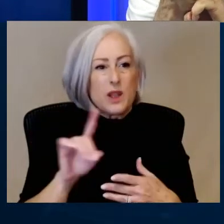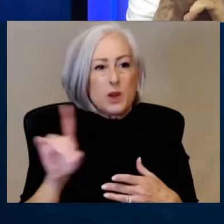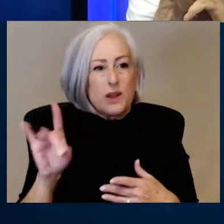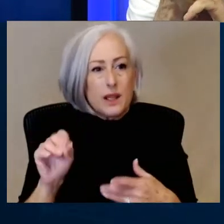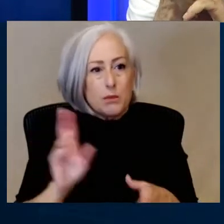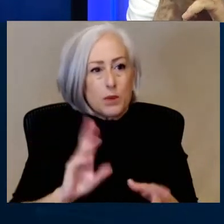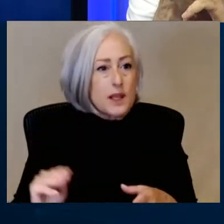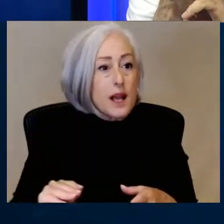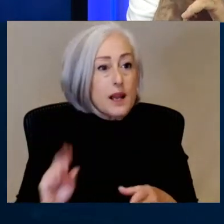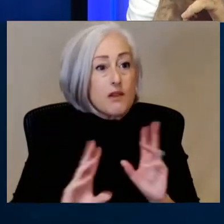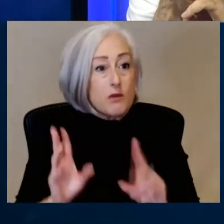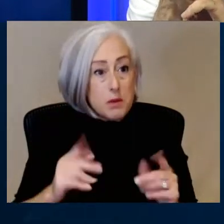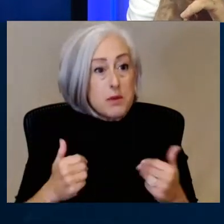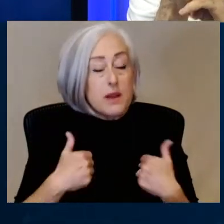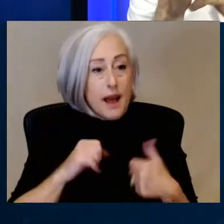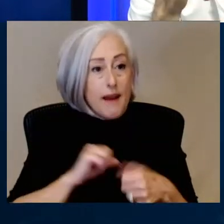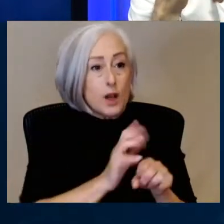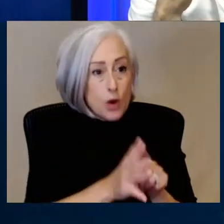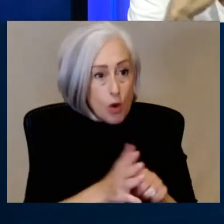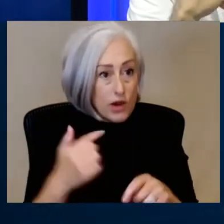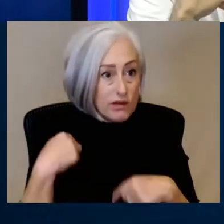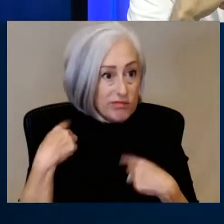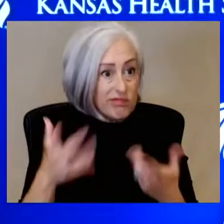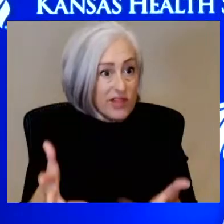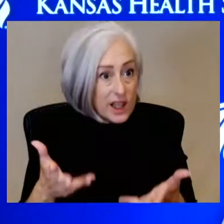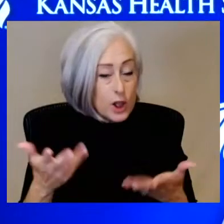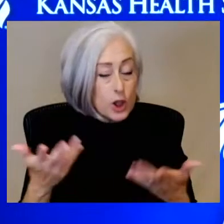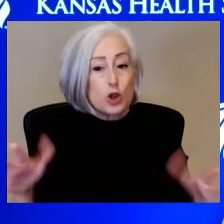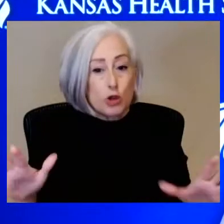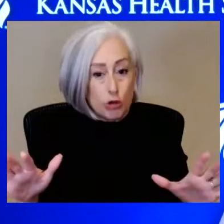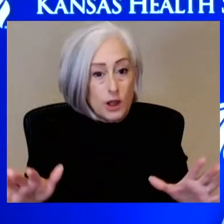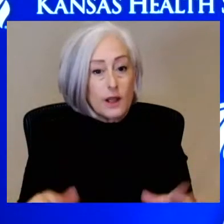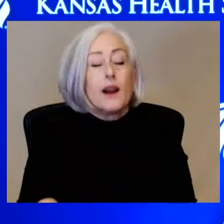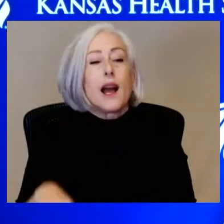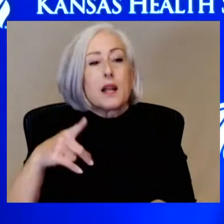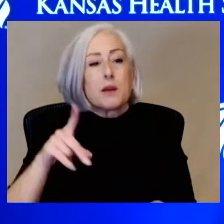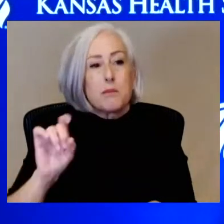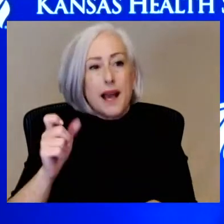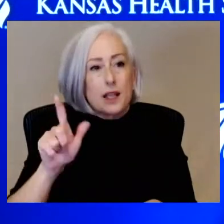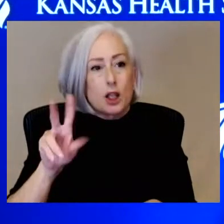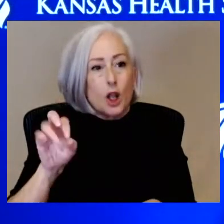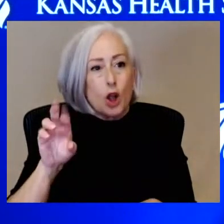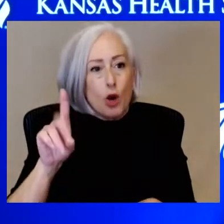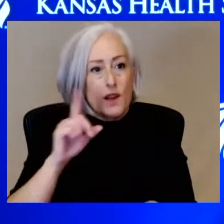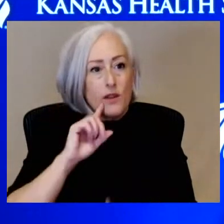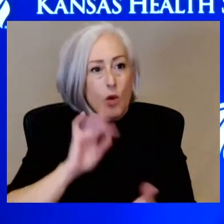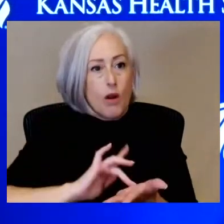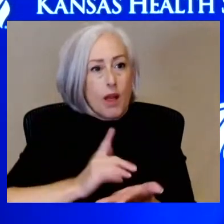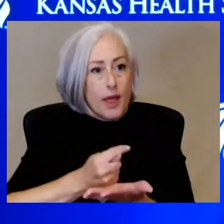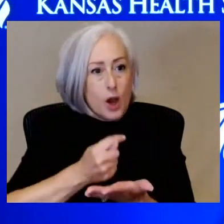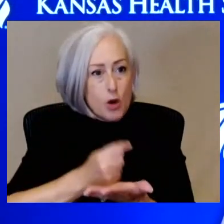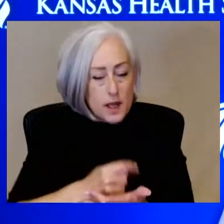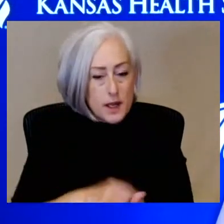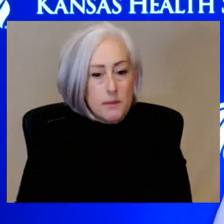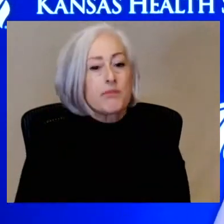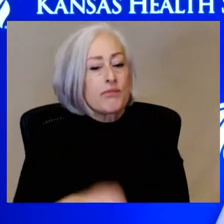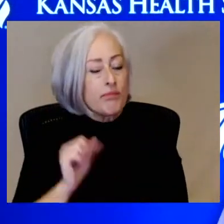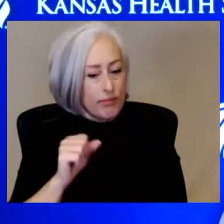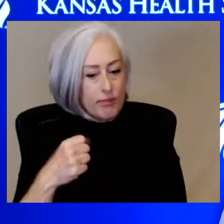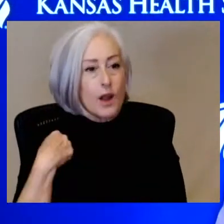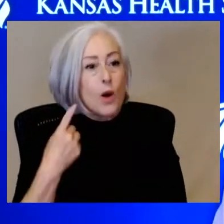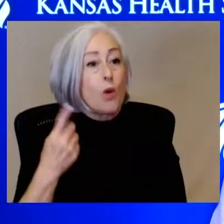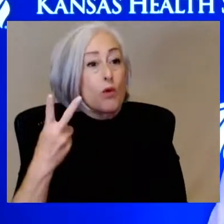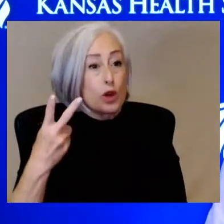other therapies we have. Yeah, I think certainly, it is the effect of these past 2 years, both